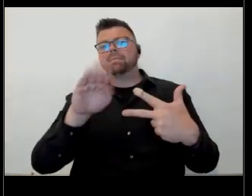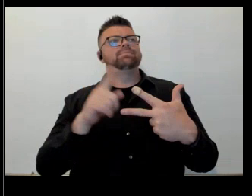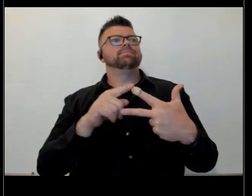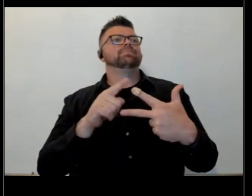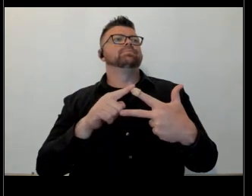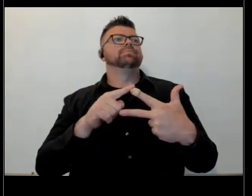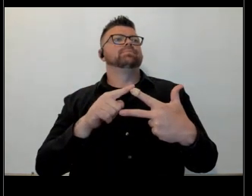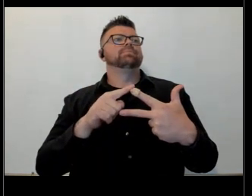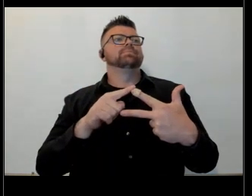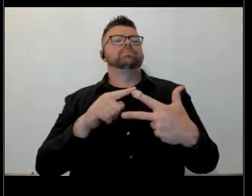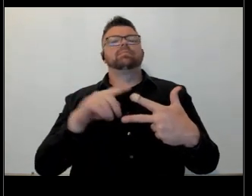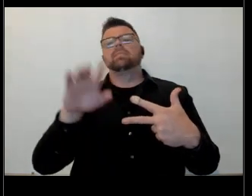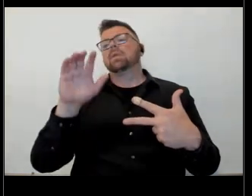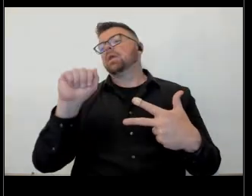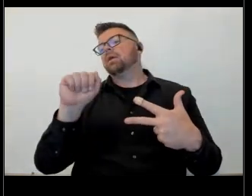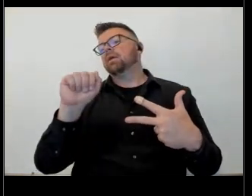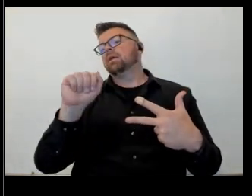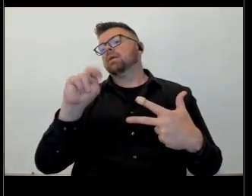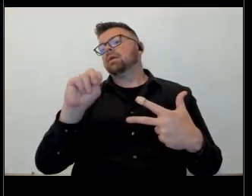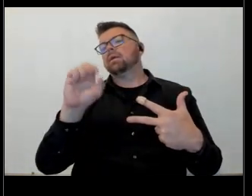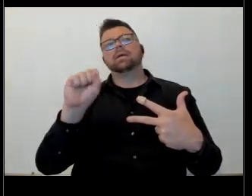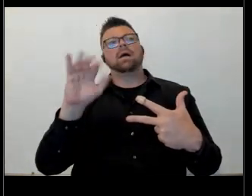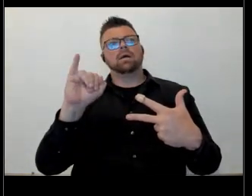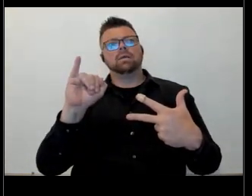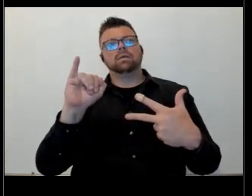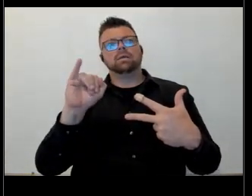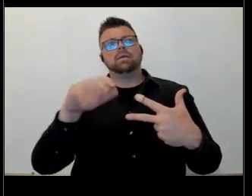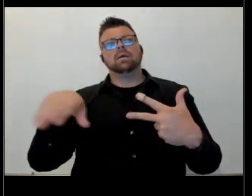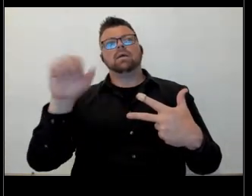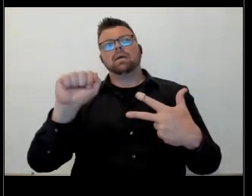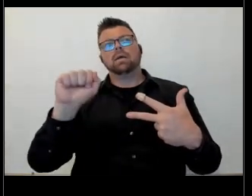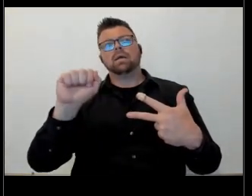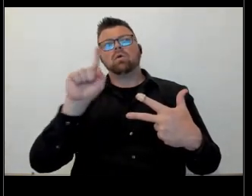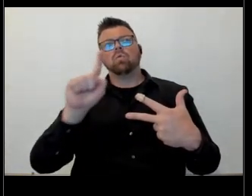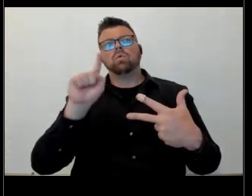The second option, ANSI